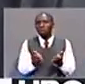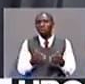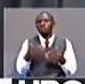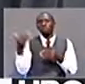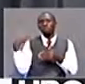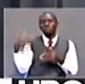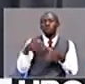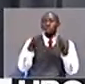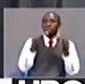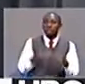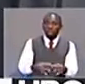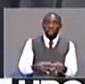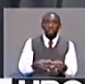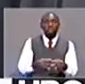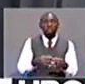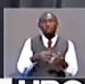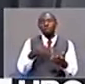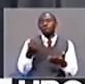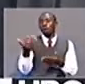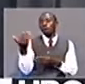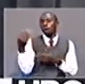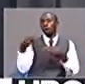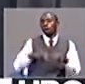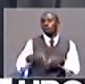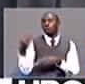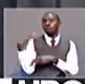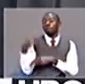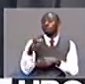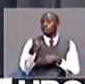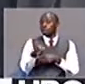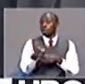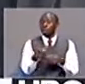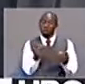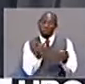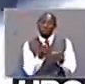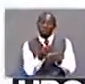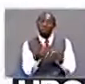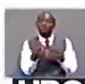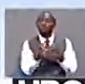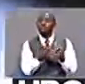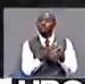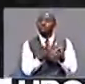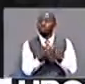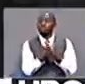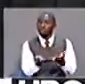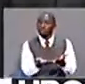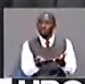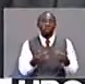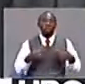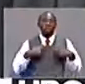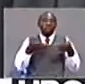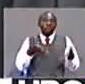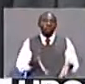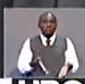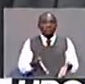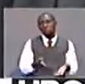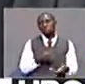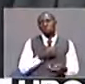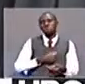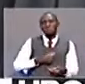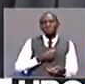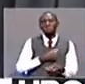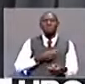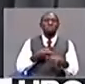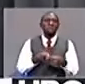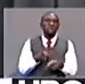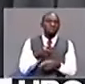things are passed away. That is according to the Bible. So, you know, he did a good job, and now, for example, for us, we are mourning. But all this mourning is going to